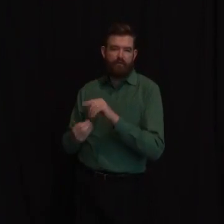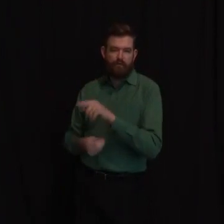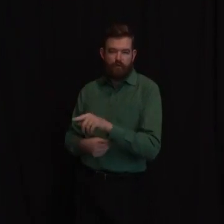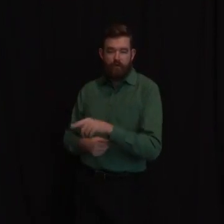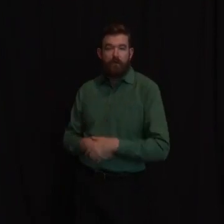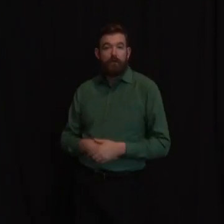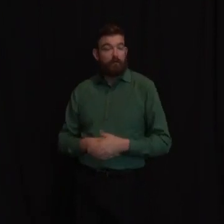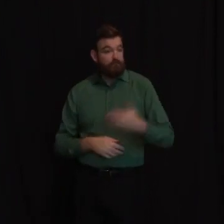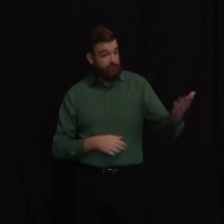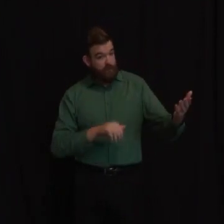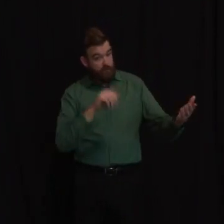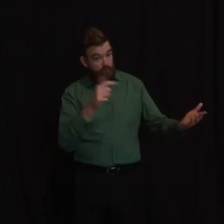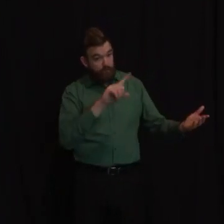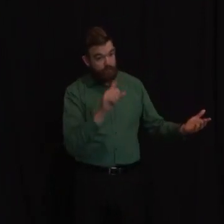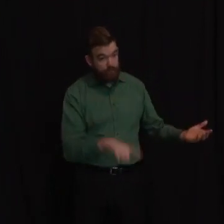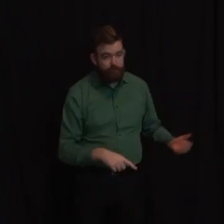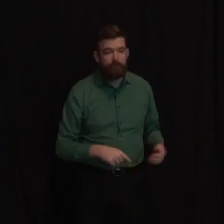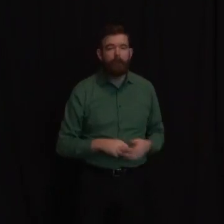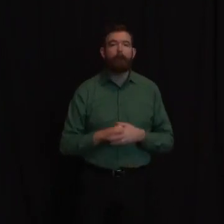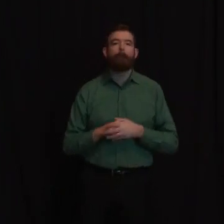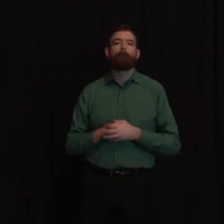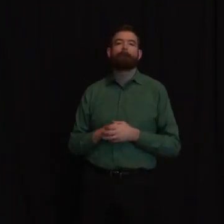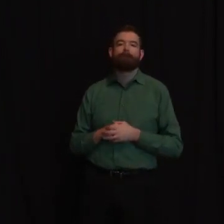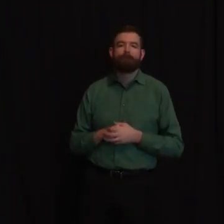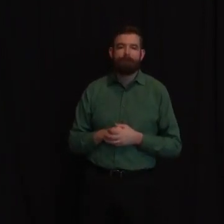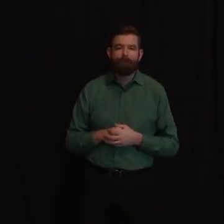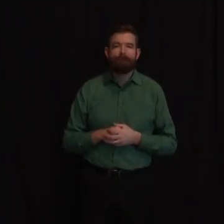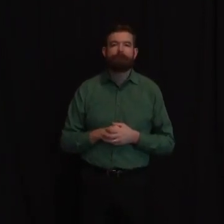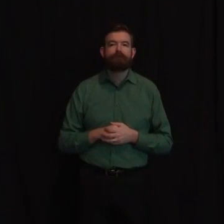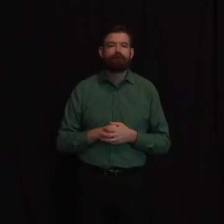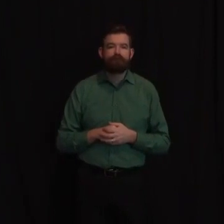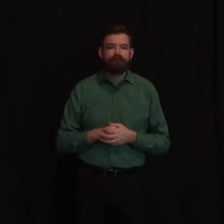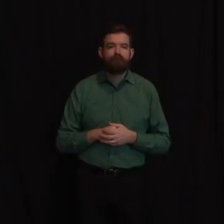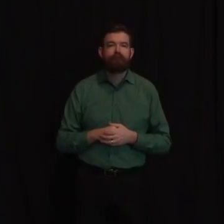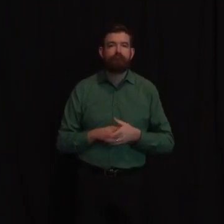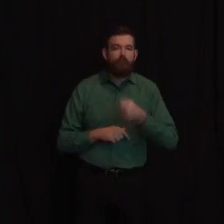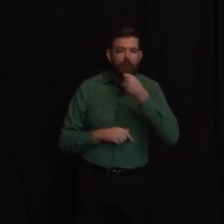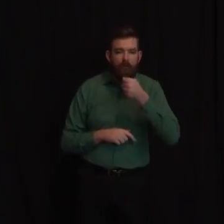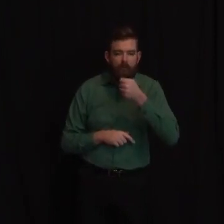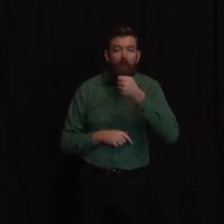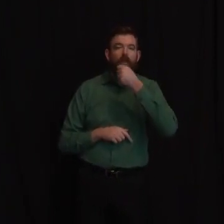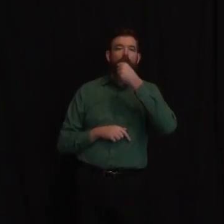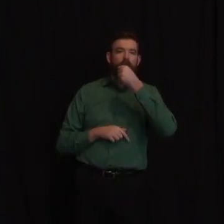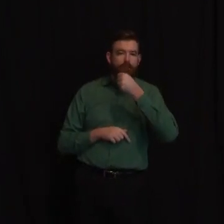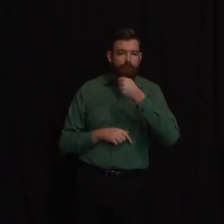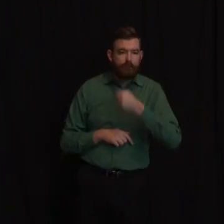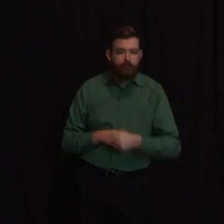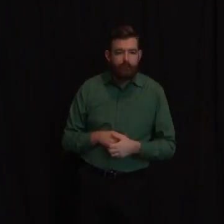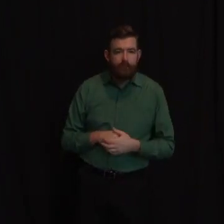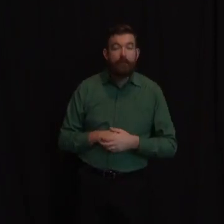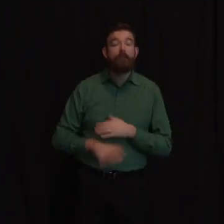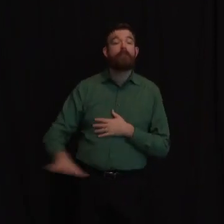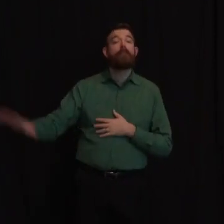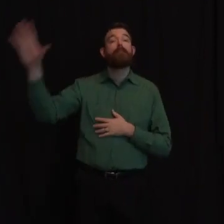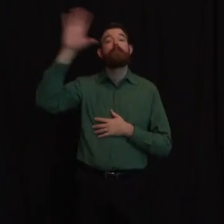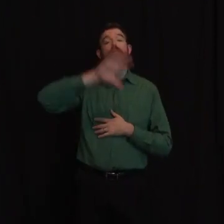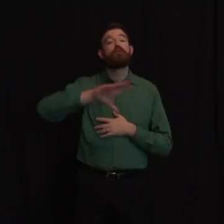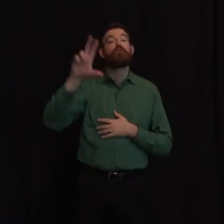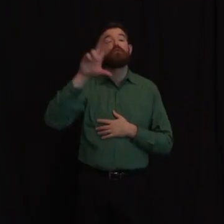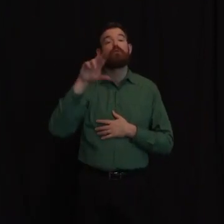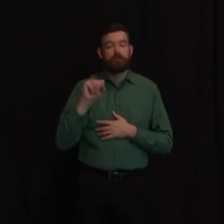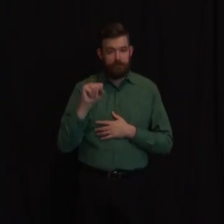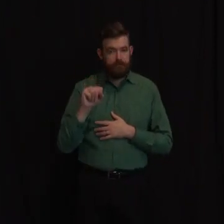With all that's going around the country... Could you get closer there, Matt? Sorry, I'll open up a little. No problem. With all that's going on around the country, and, there's